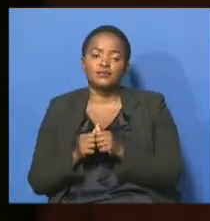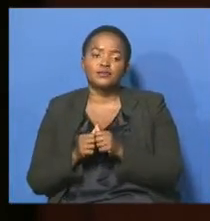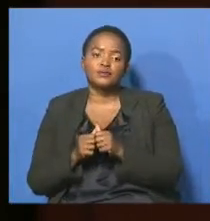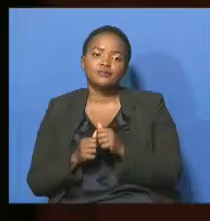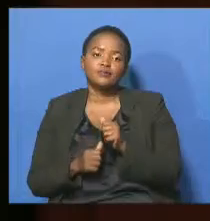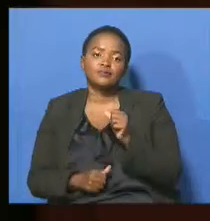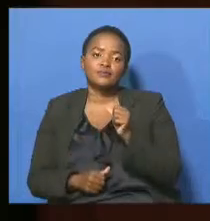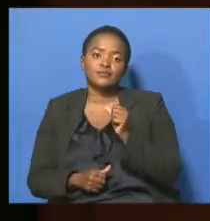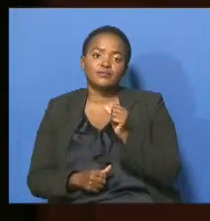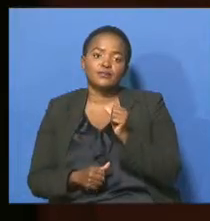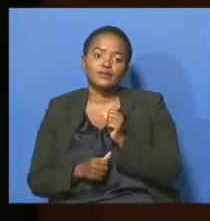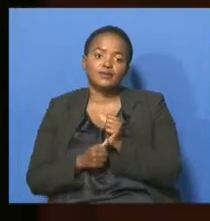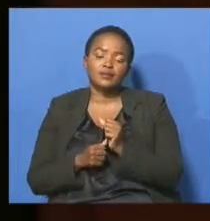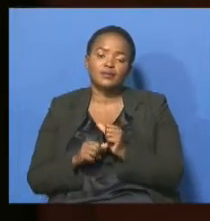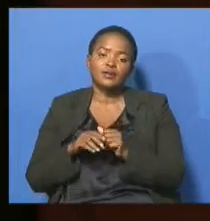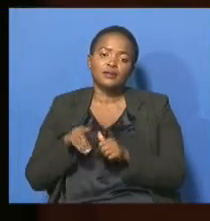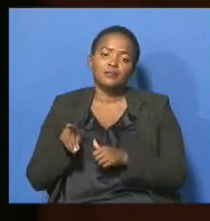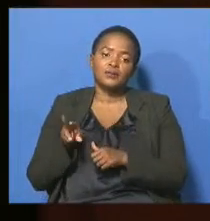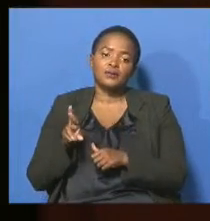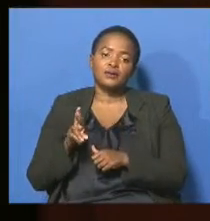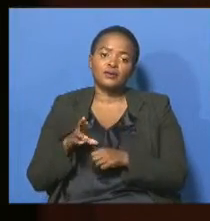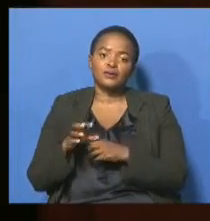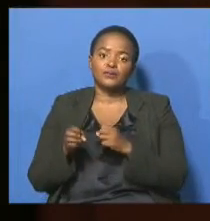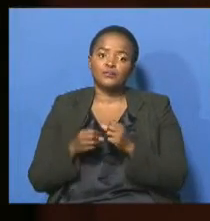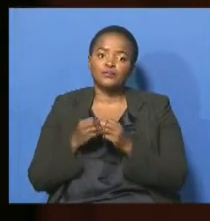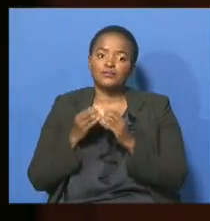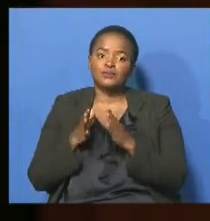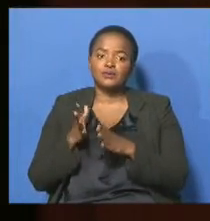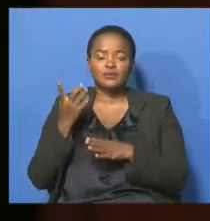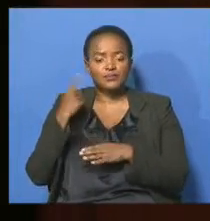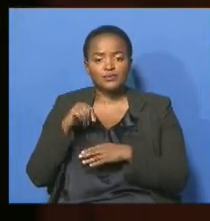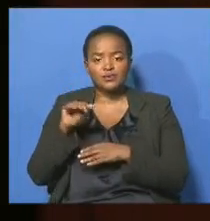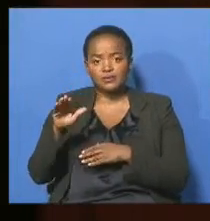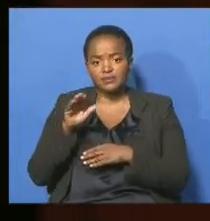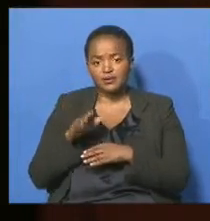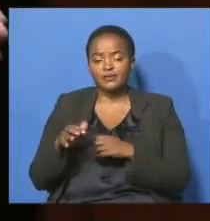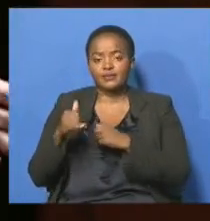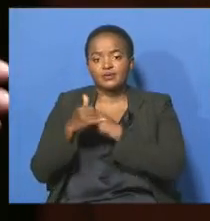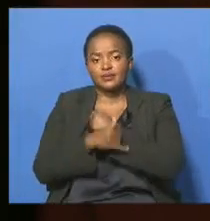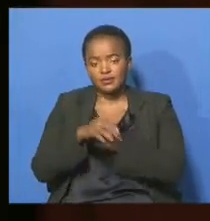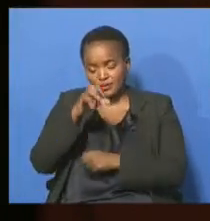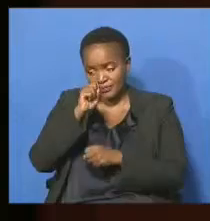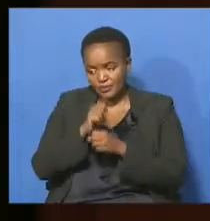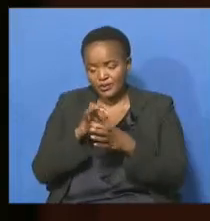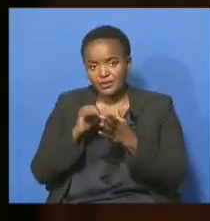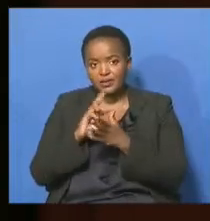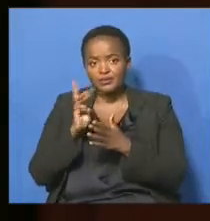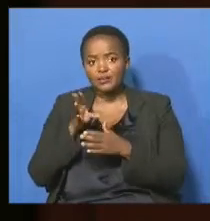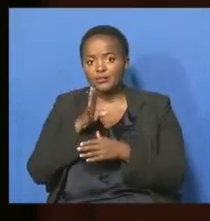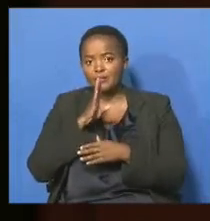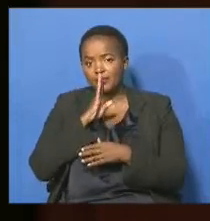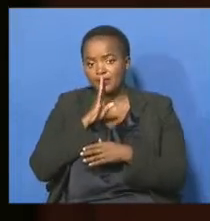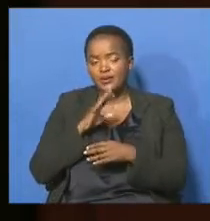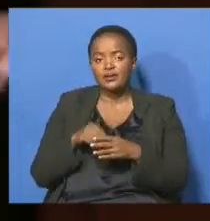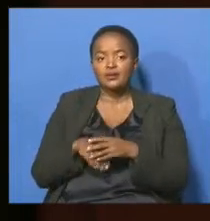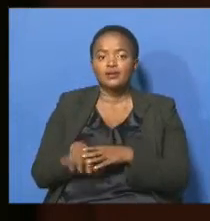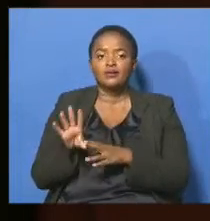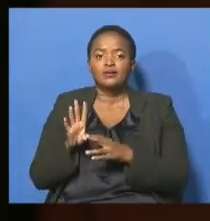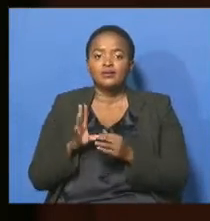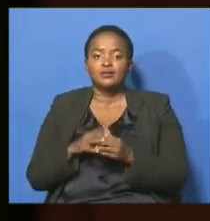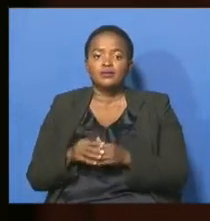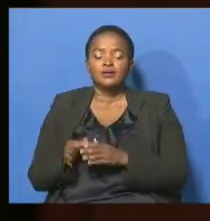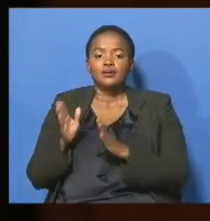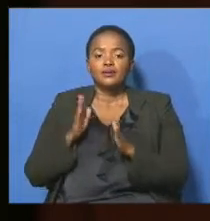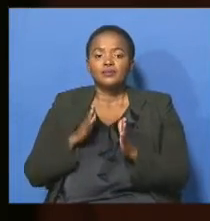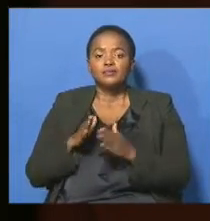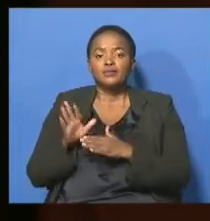Deputy Press and Public Relations Officer for the Zimbabwe Republic Police, who is going to be key in our plenary